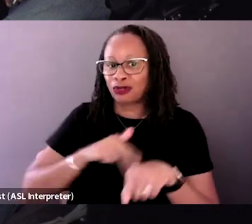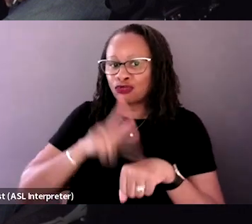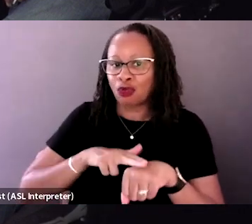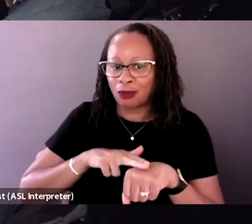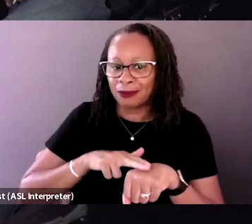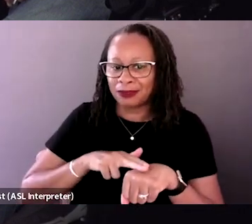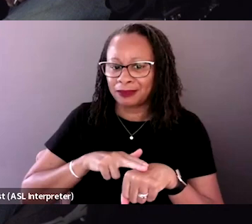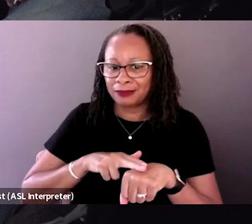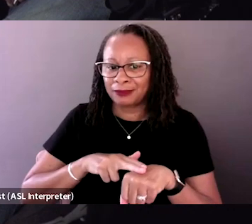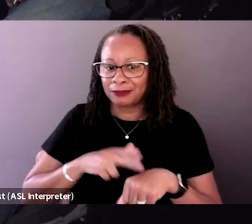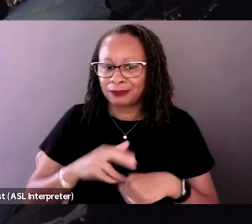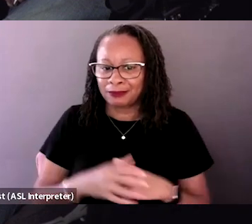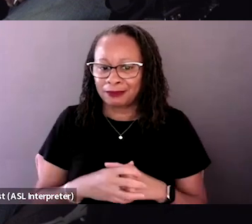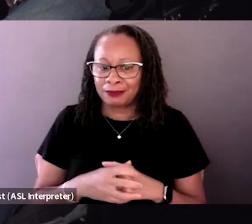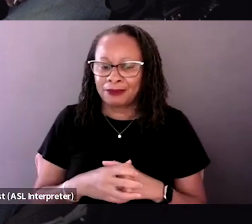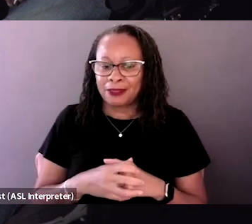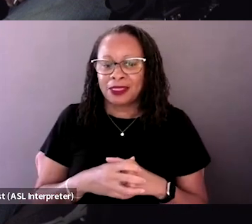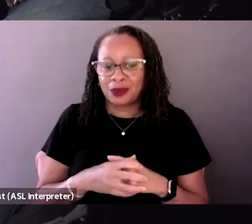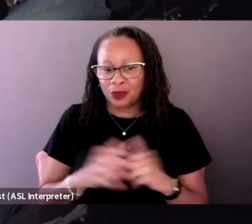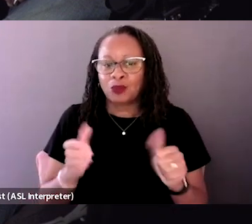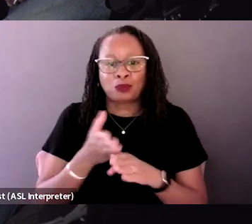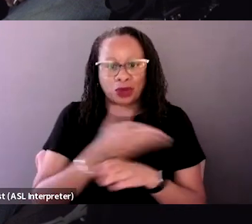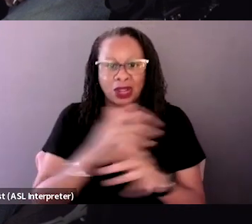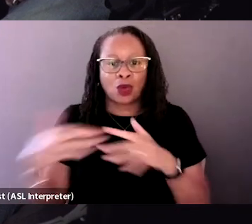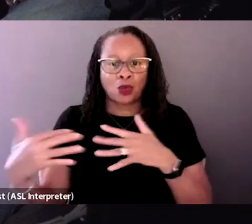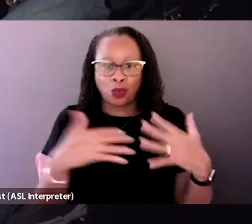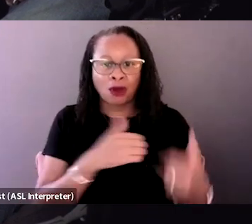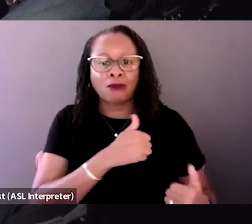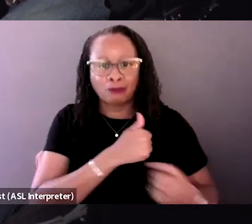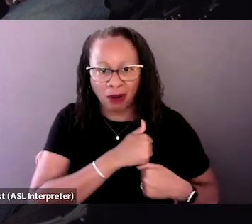our normal pre-war mode.